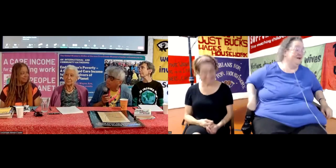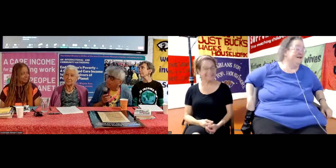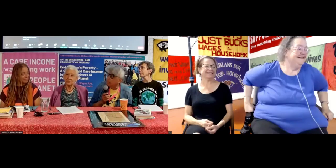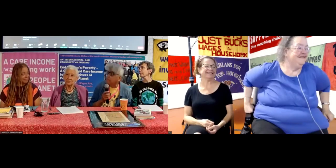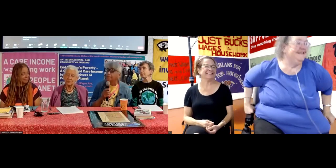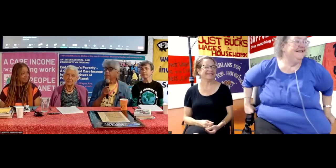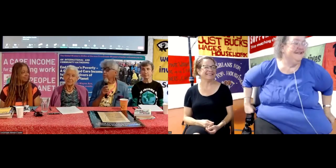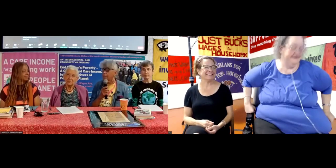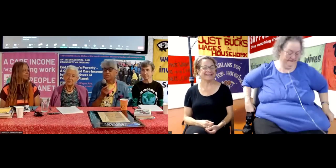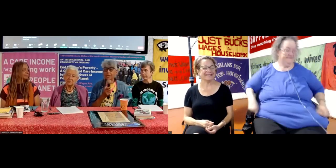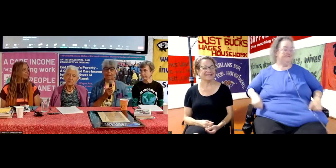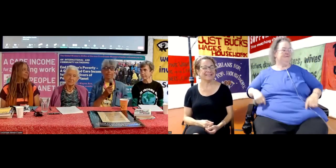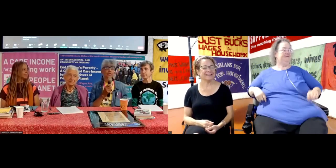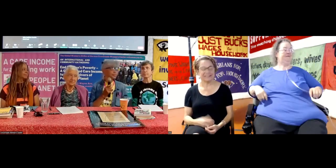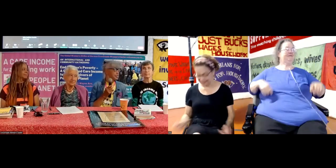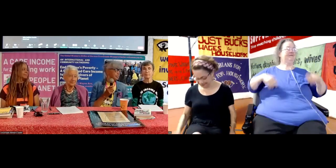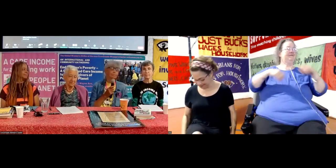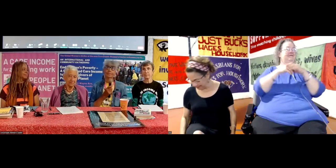and